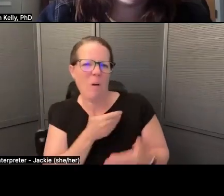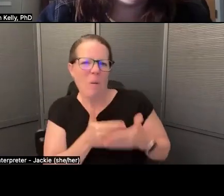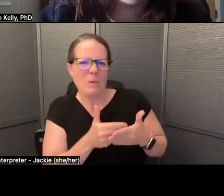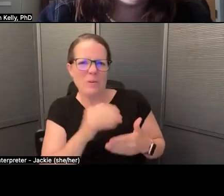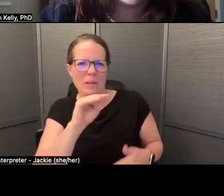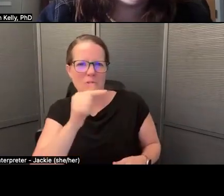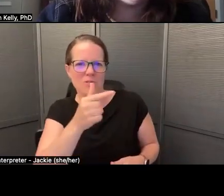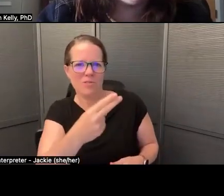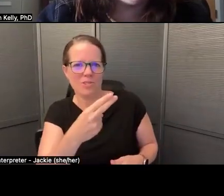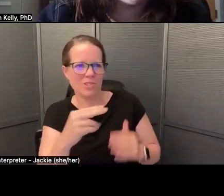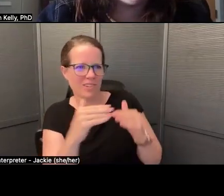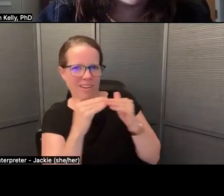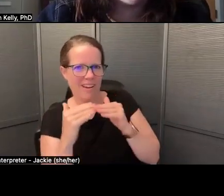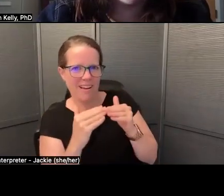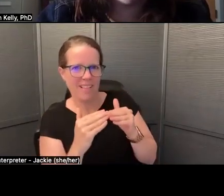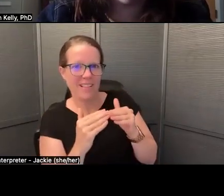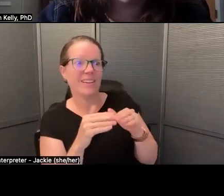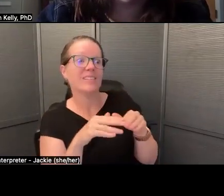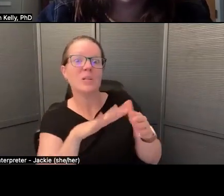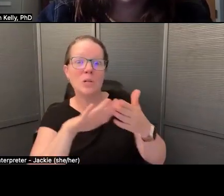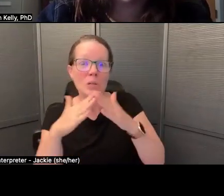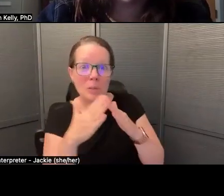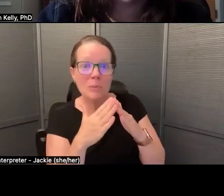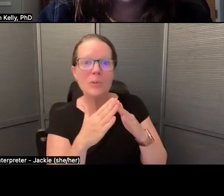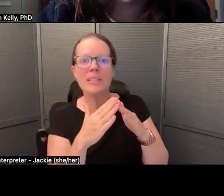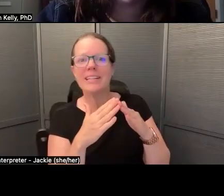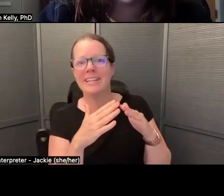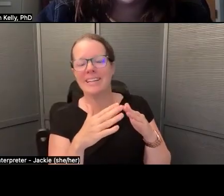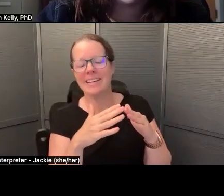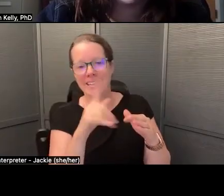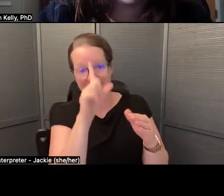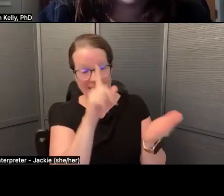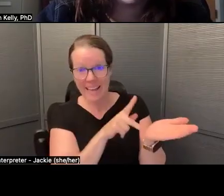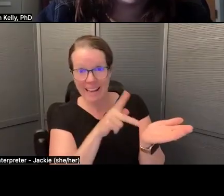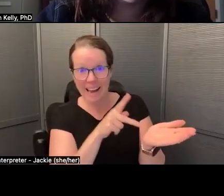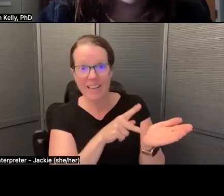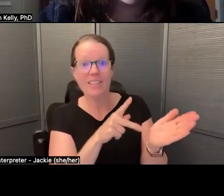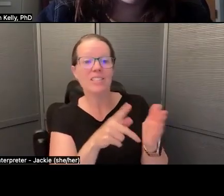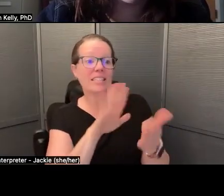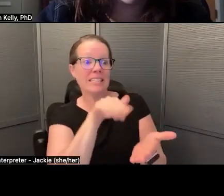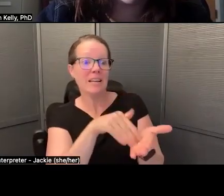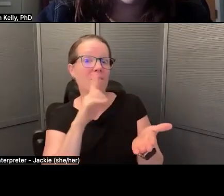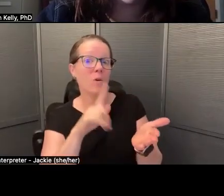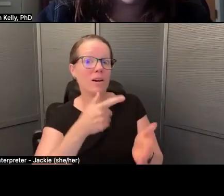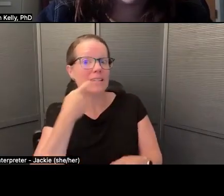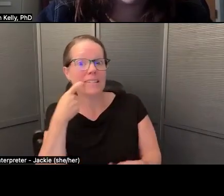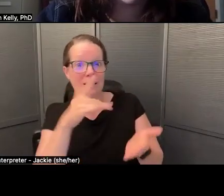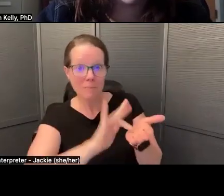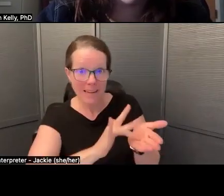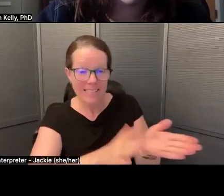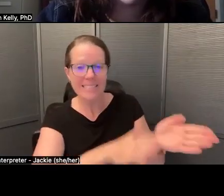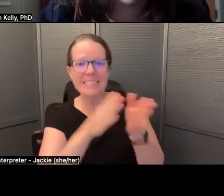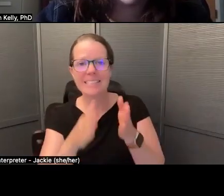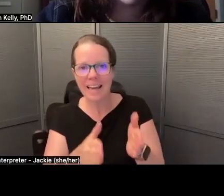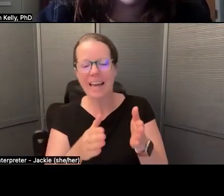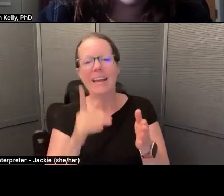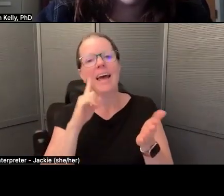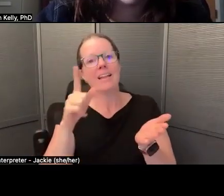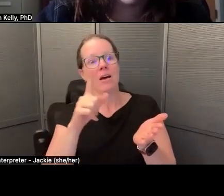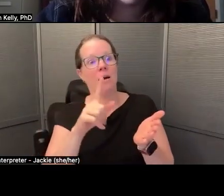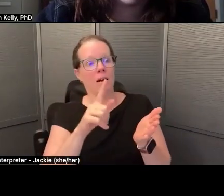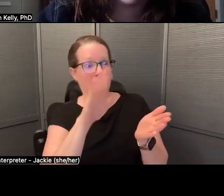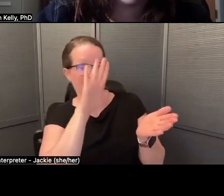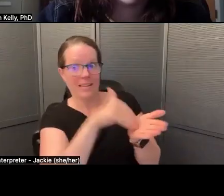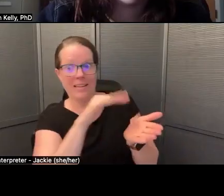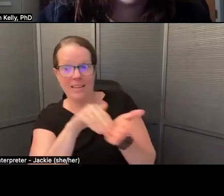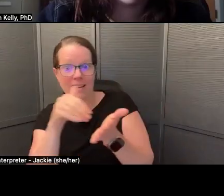Division of Public and Community Psychiatry, the Center for Addiction Medicine, and the Psychosis Clinical and Research Program for their steadfast support and